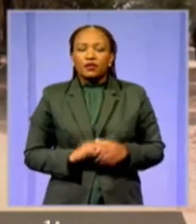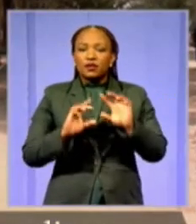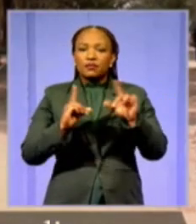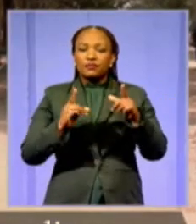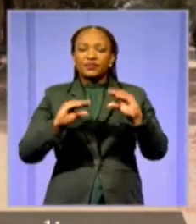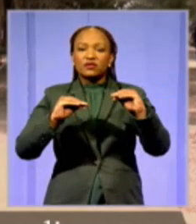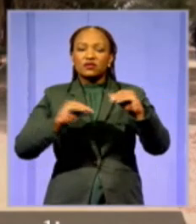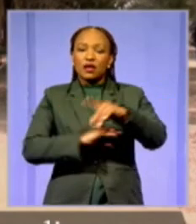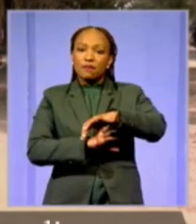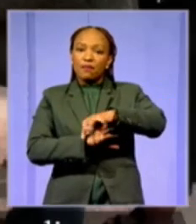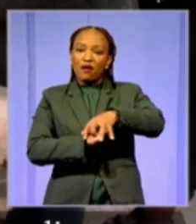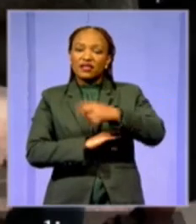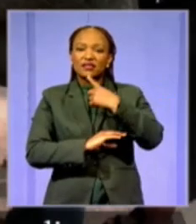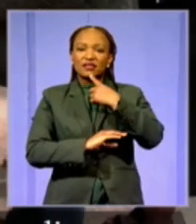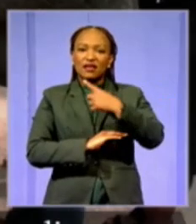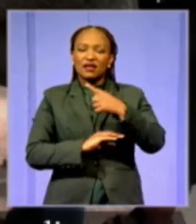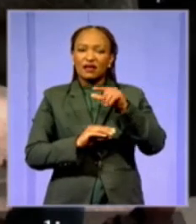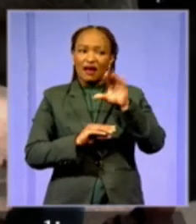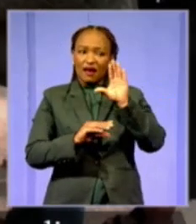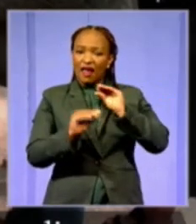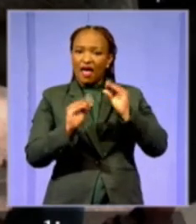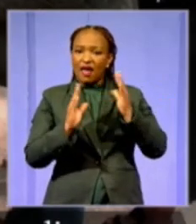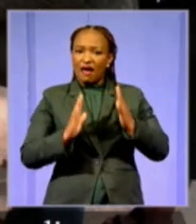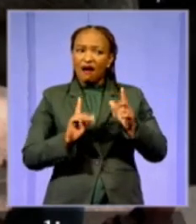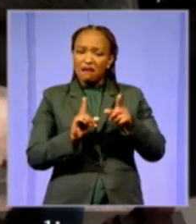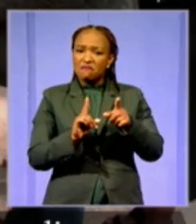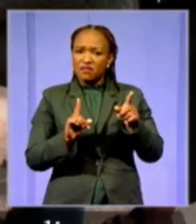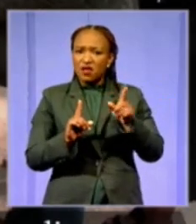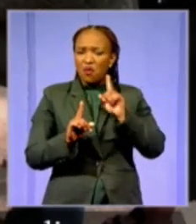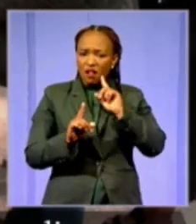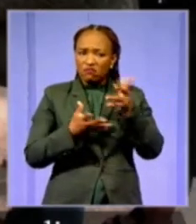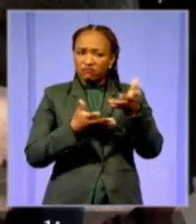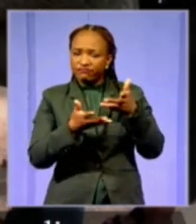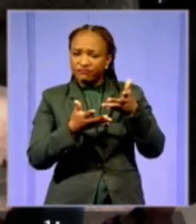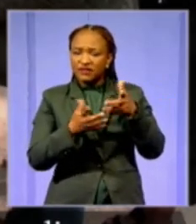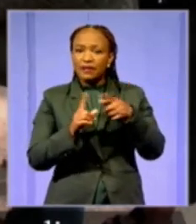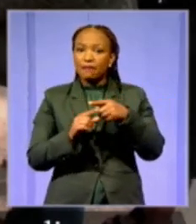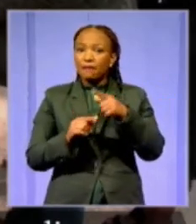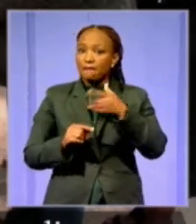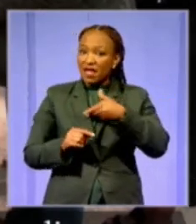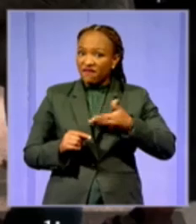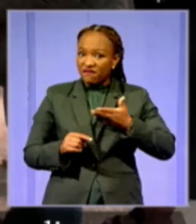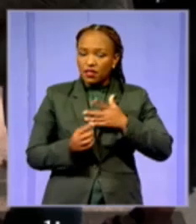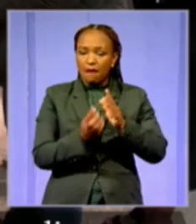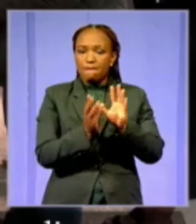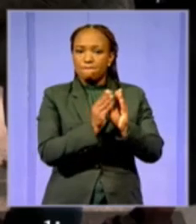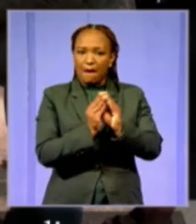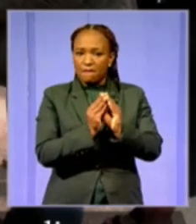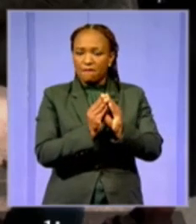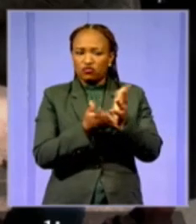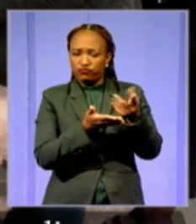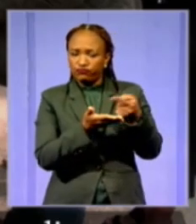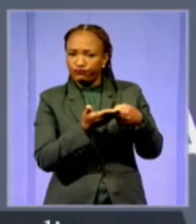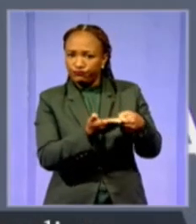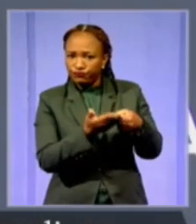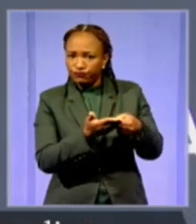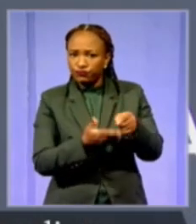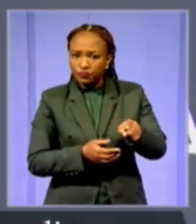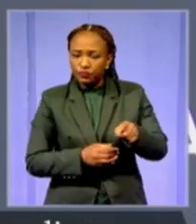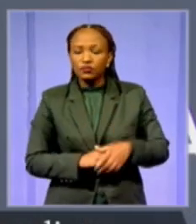gore barutwana bangwe ba sekegilwe, mme le tla kopana le batsadi go sekaseka morero o. Re le lefapha la thuto re